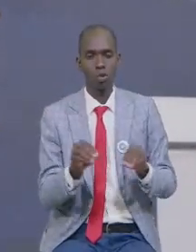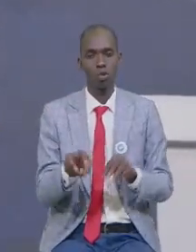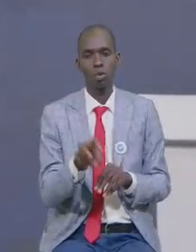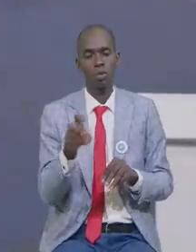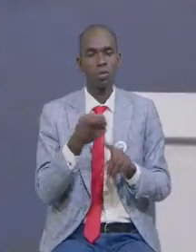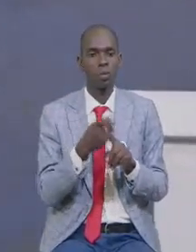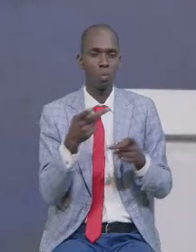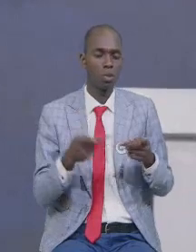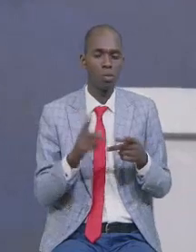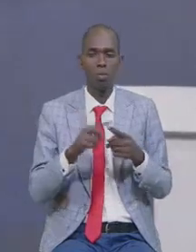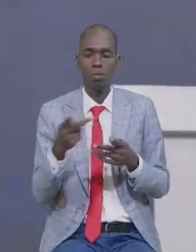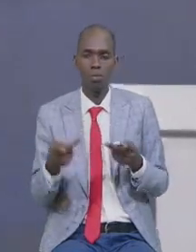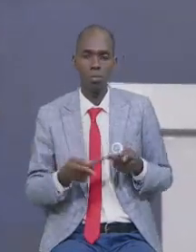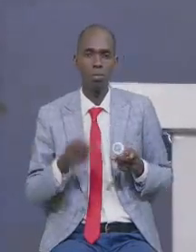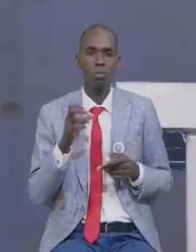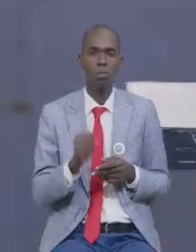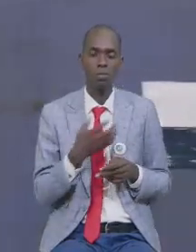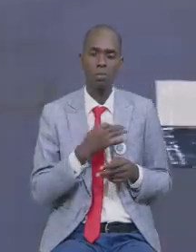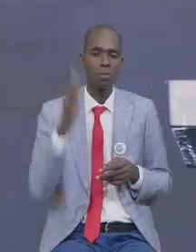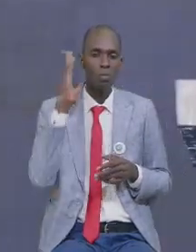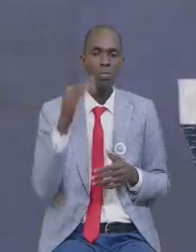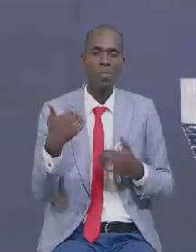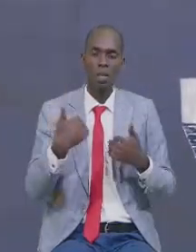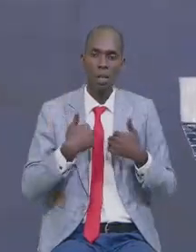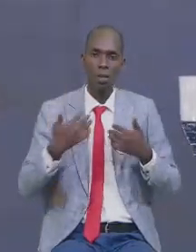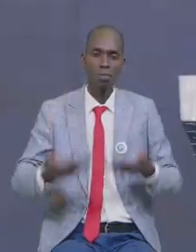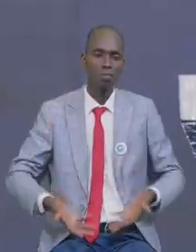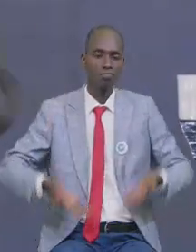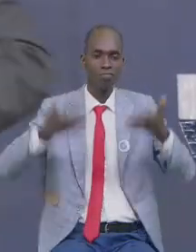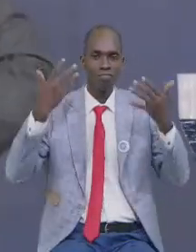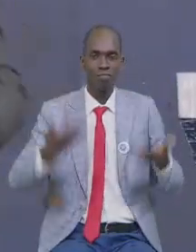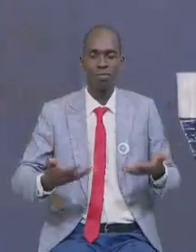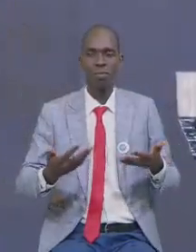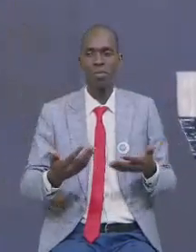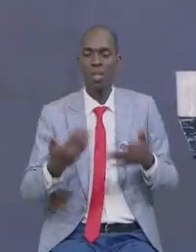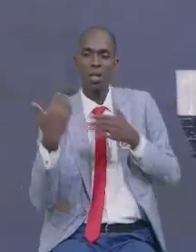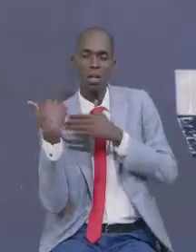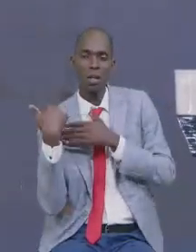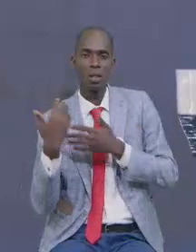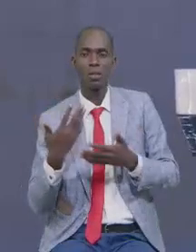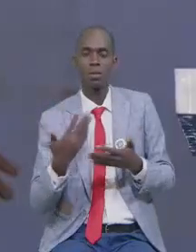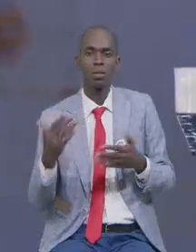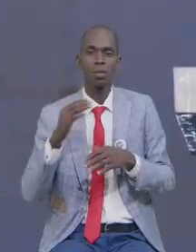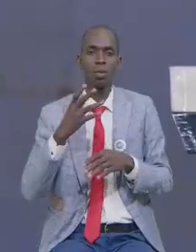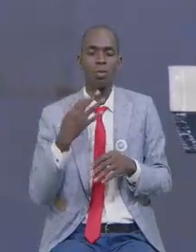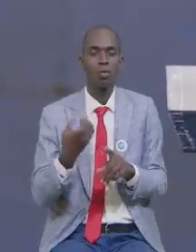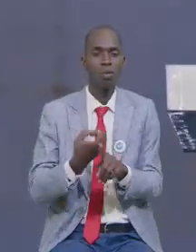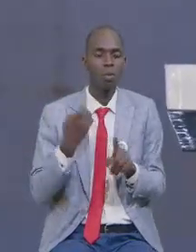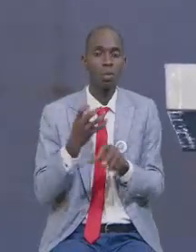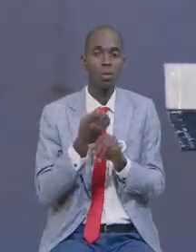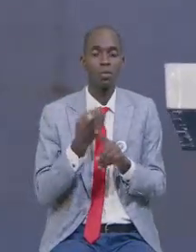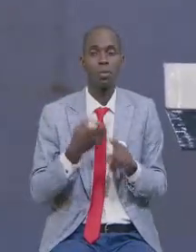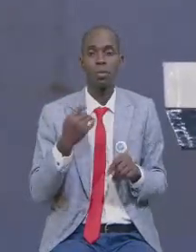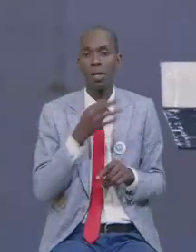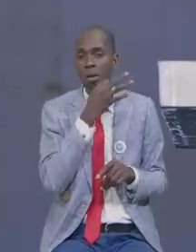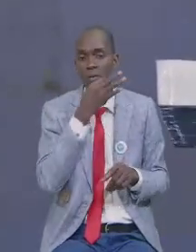pictures. And they'll carry those harvests off the farm. All they can do is put it on